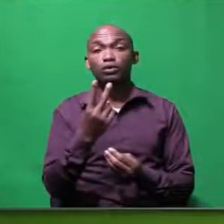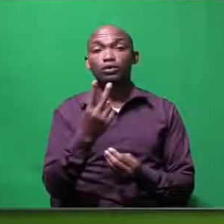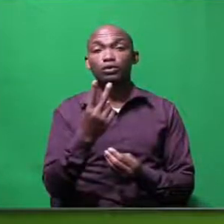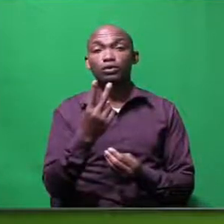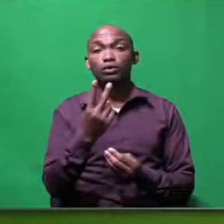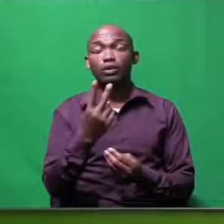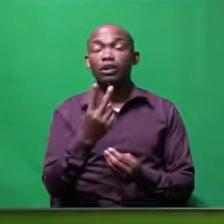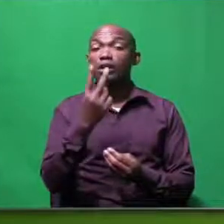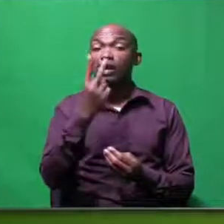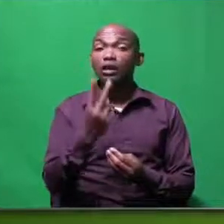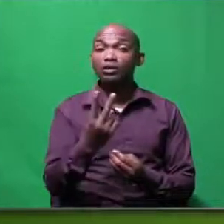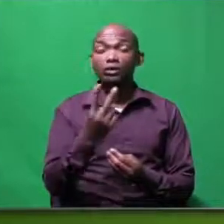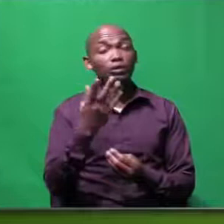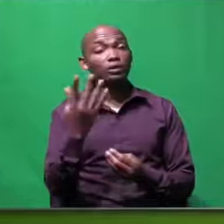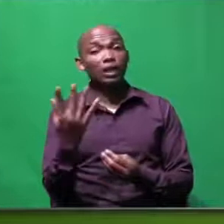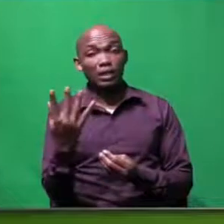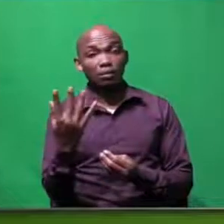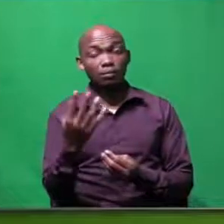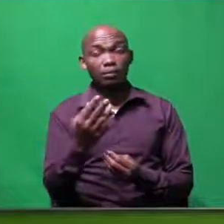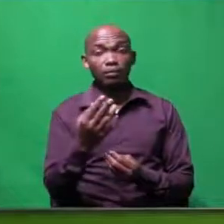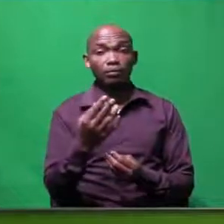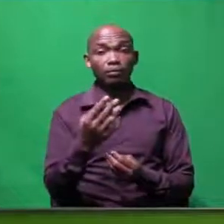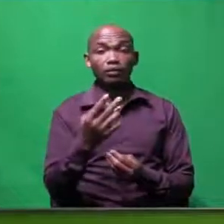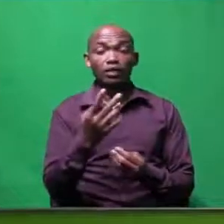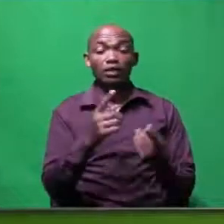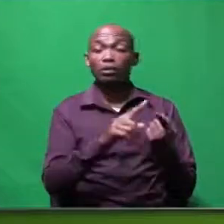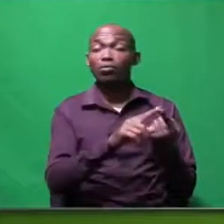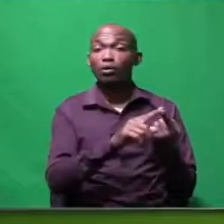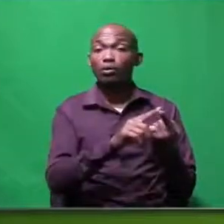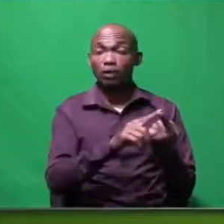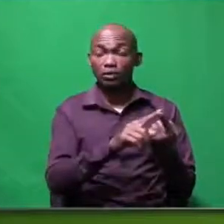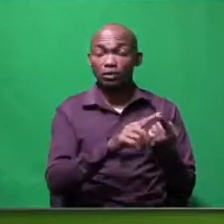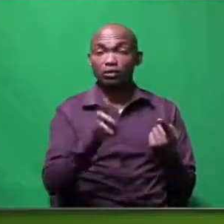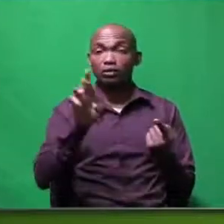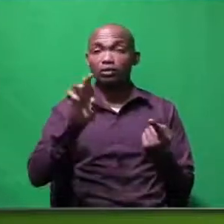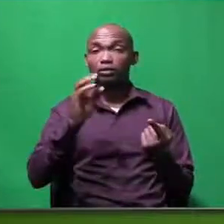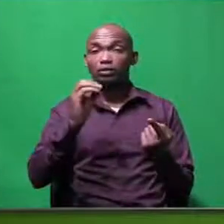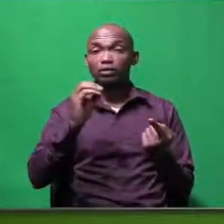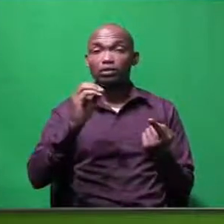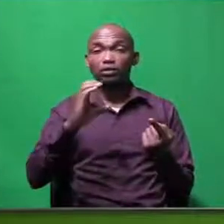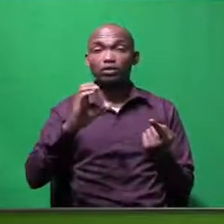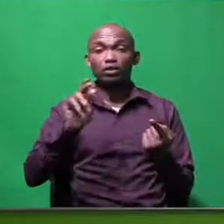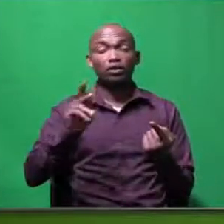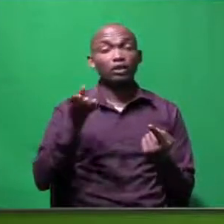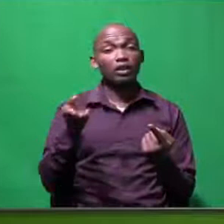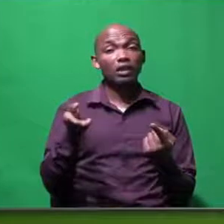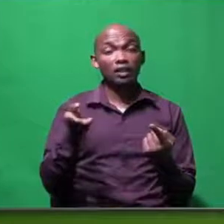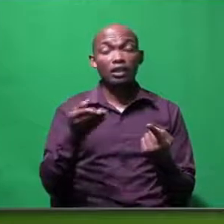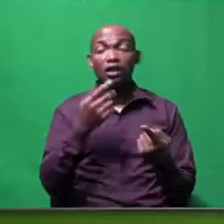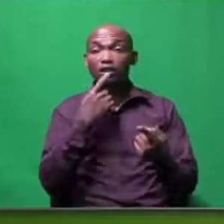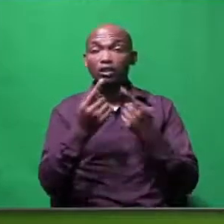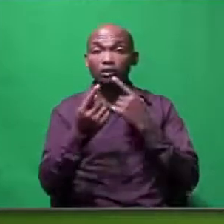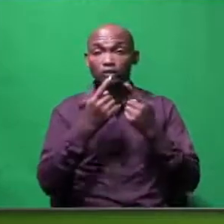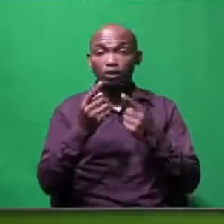types. The rock, number 1, the rock. Here we can talk